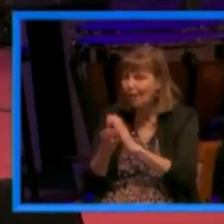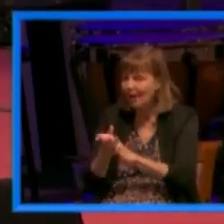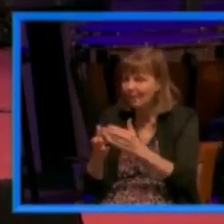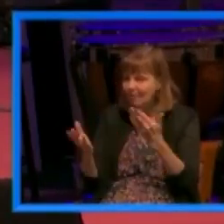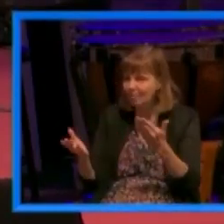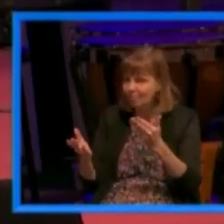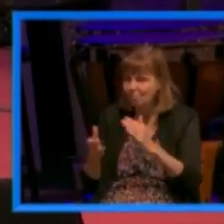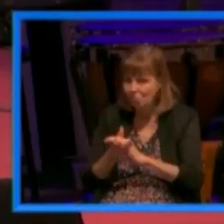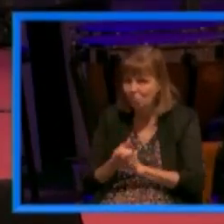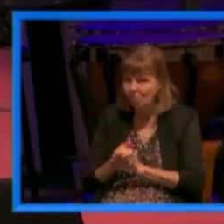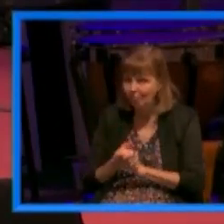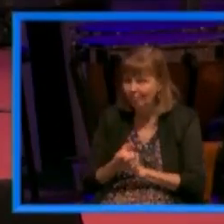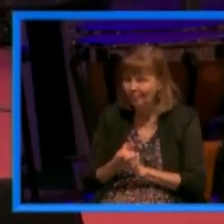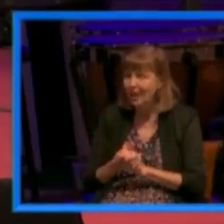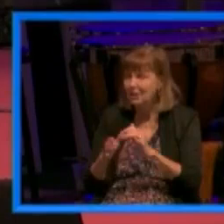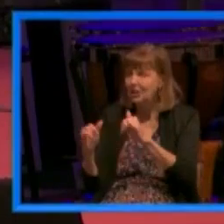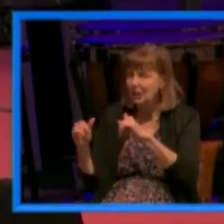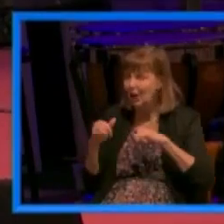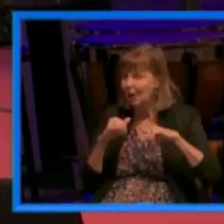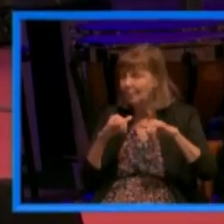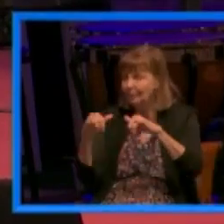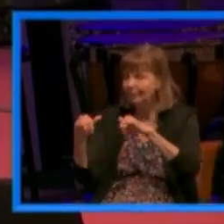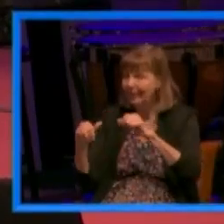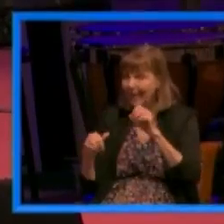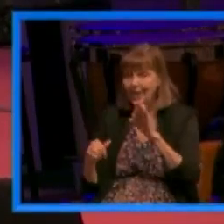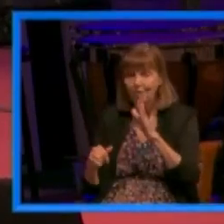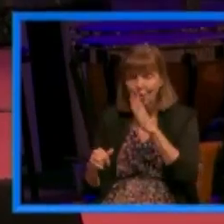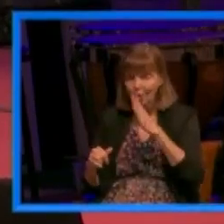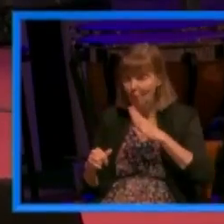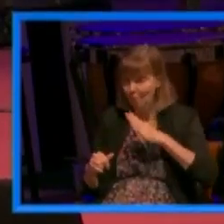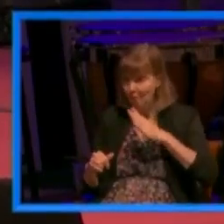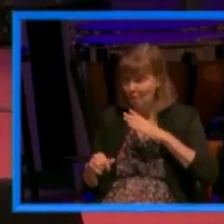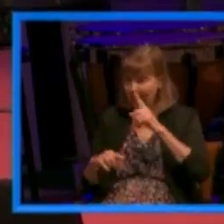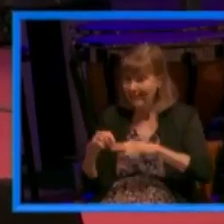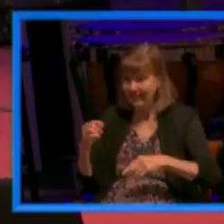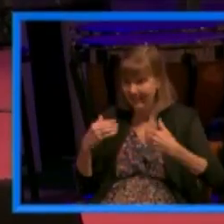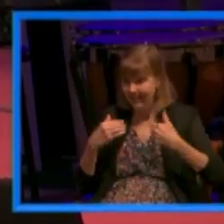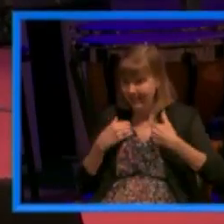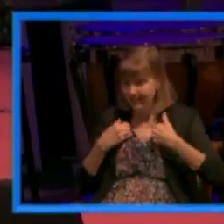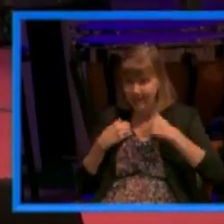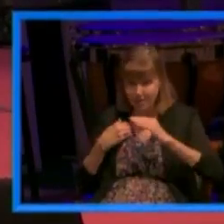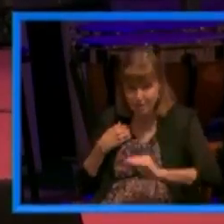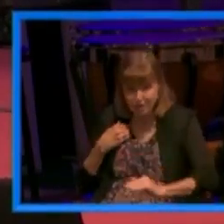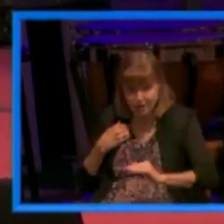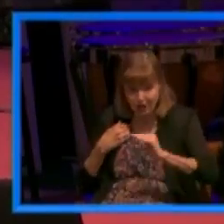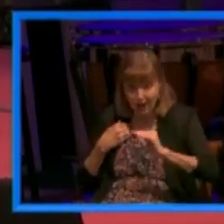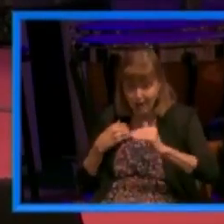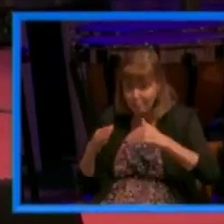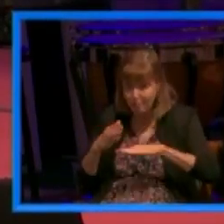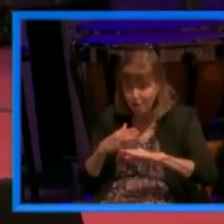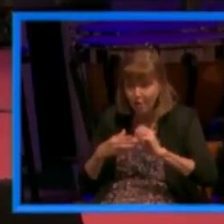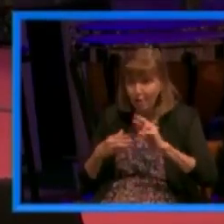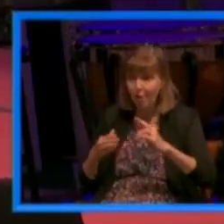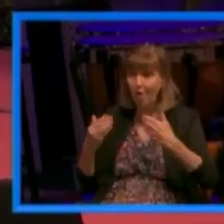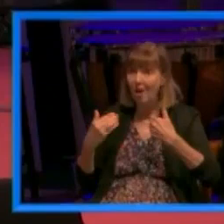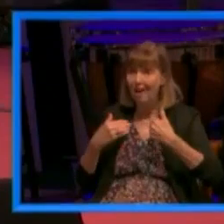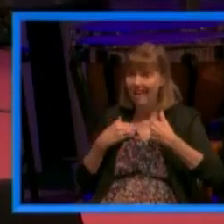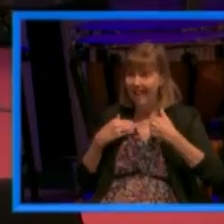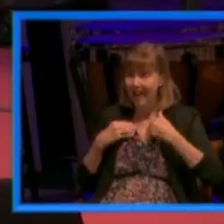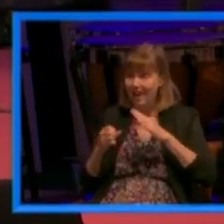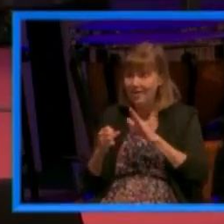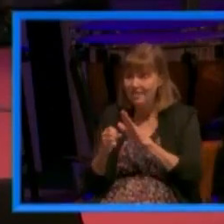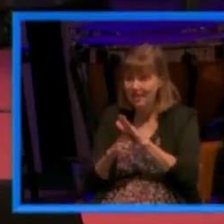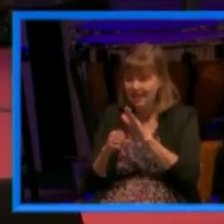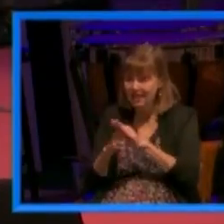was very common that if a woman was not able to have a child or have enough children to build the posterity of